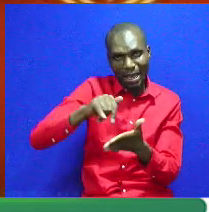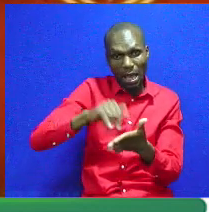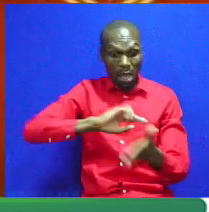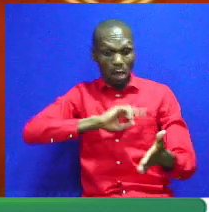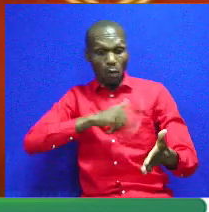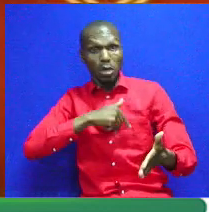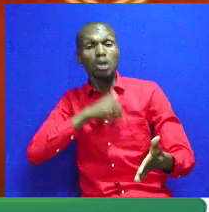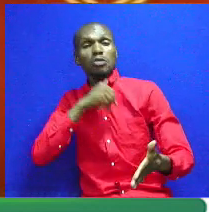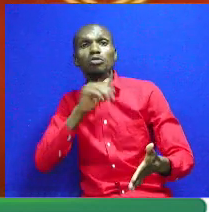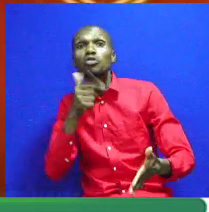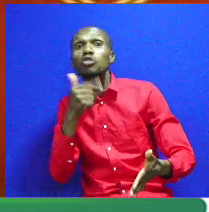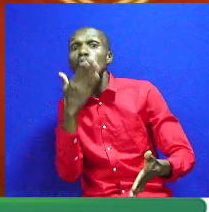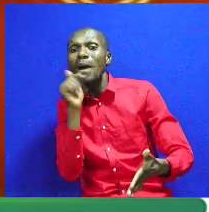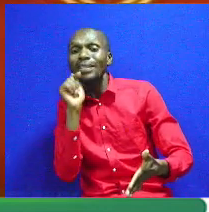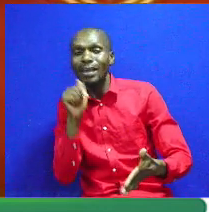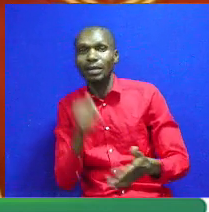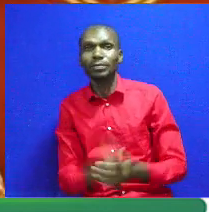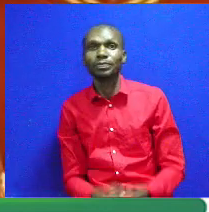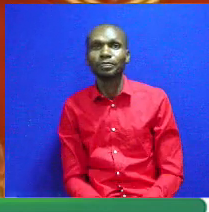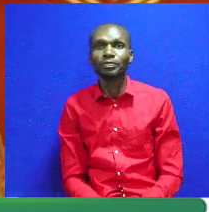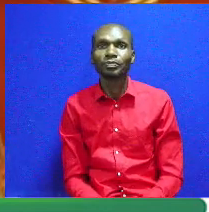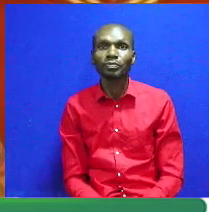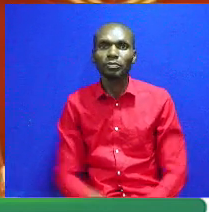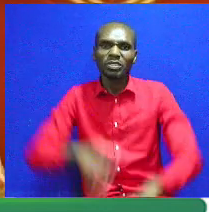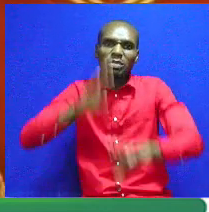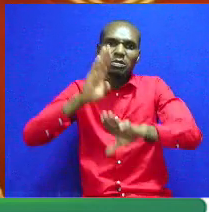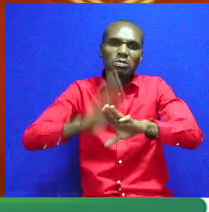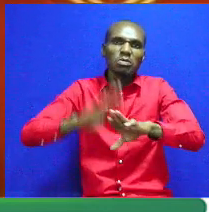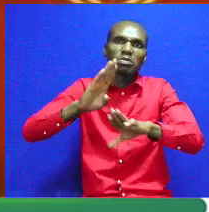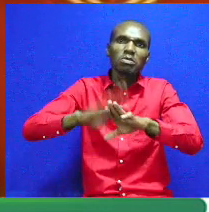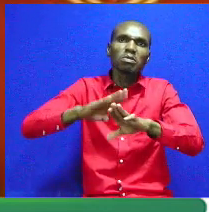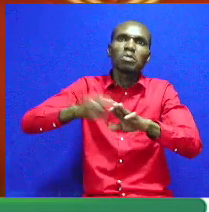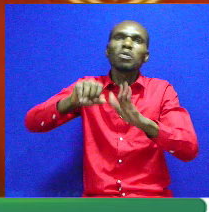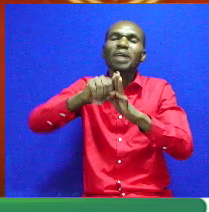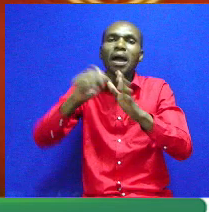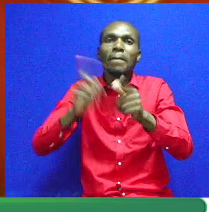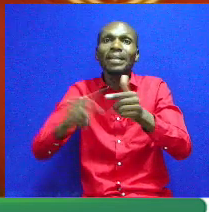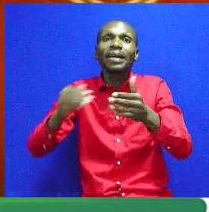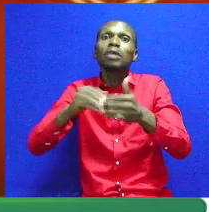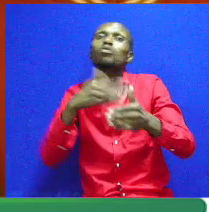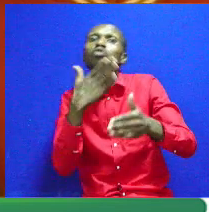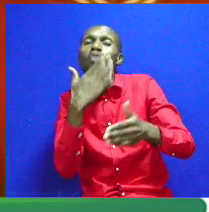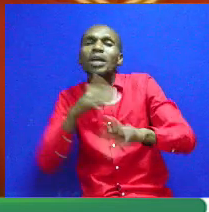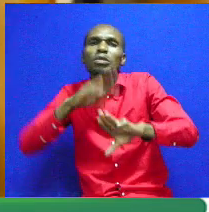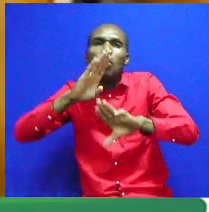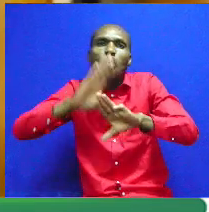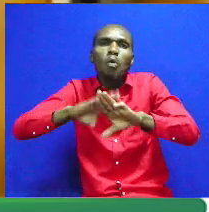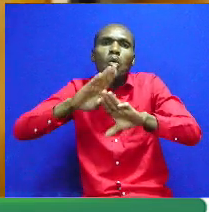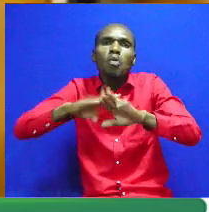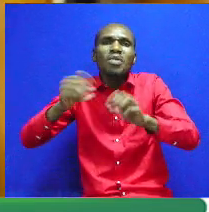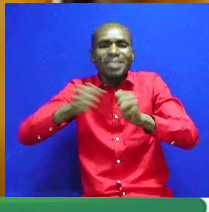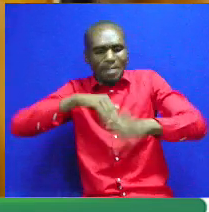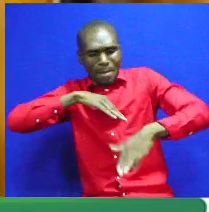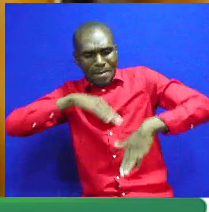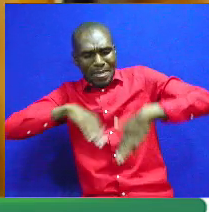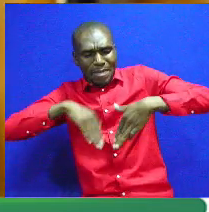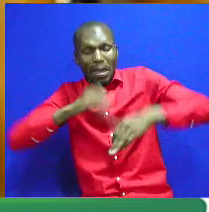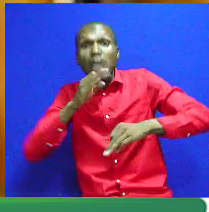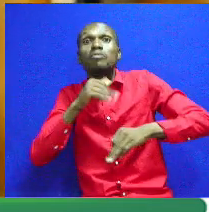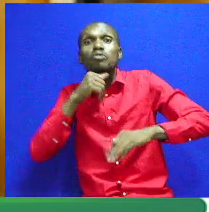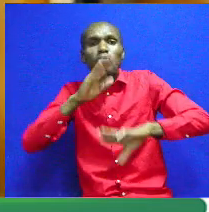don't just want good grades, but we also want good grades with character. Because without